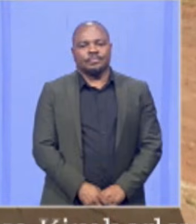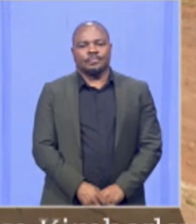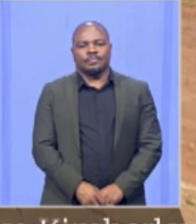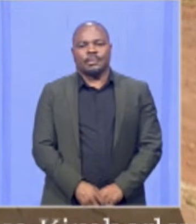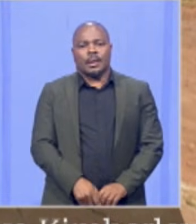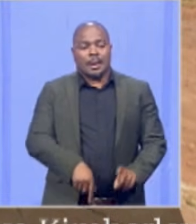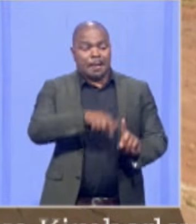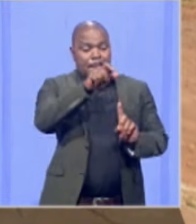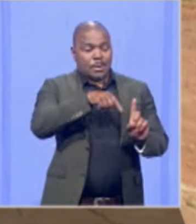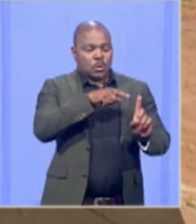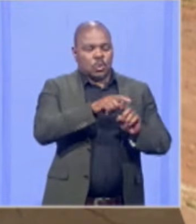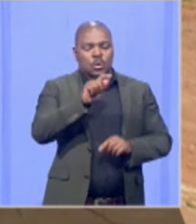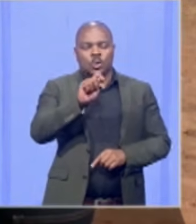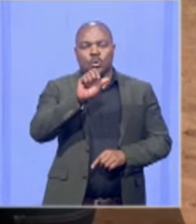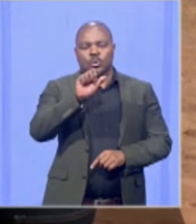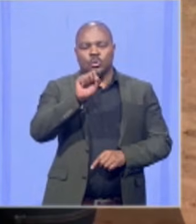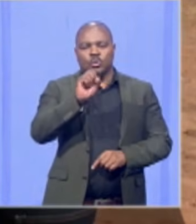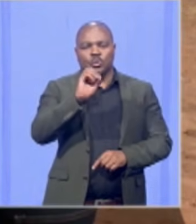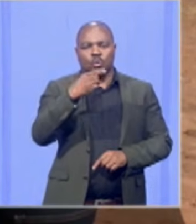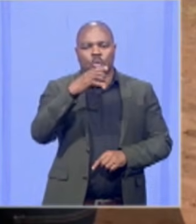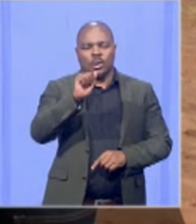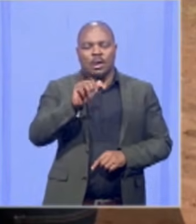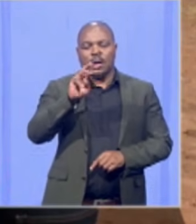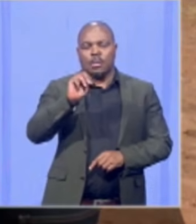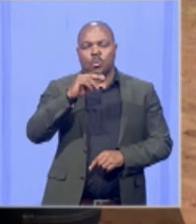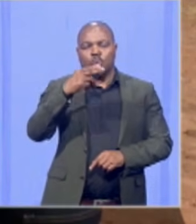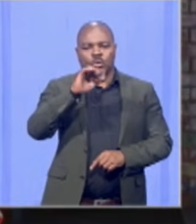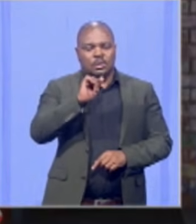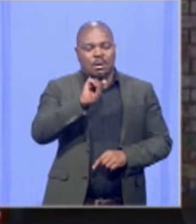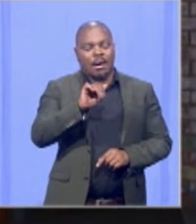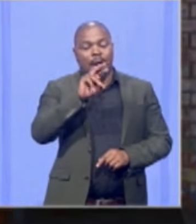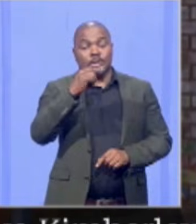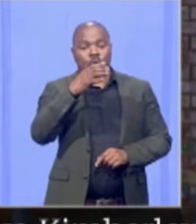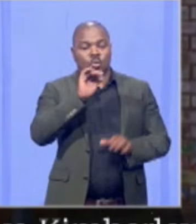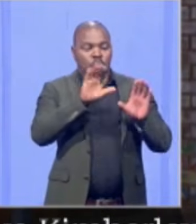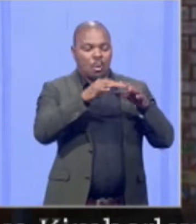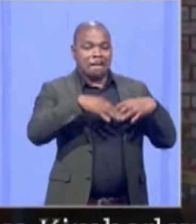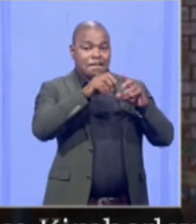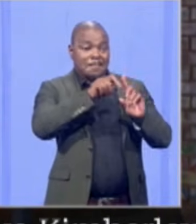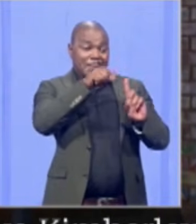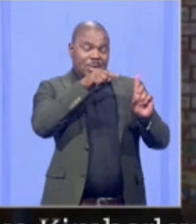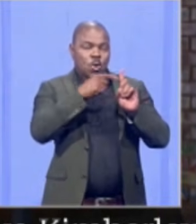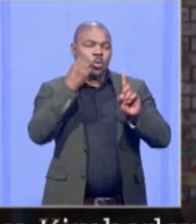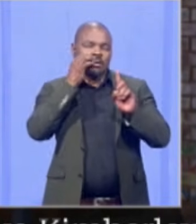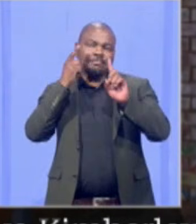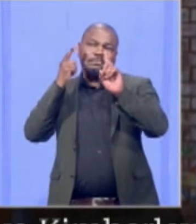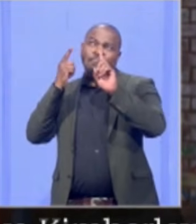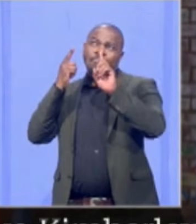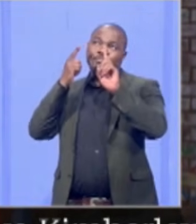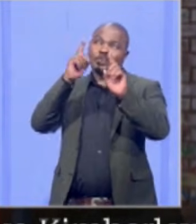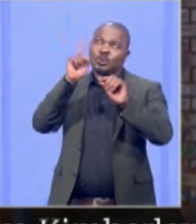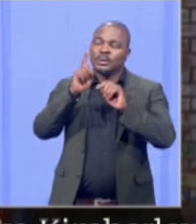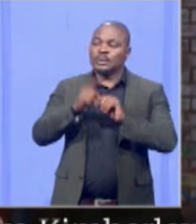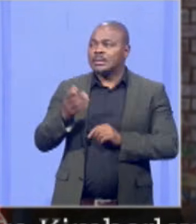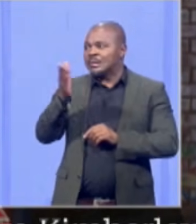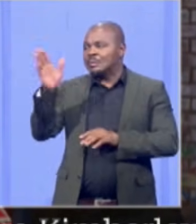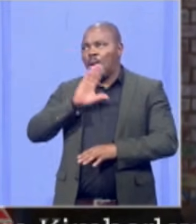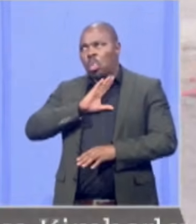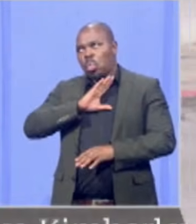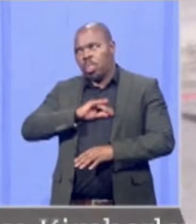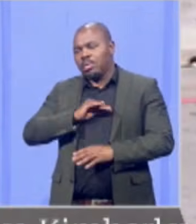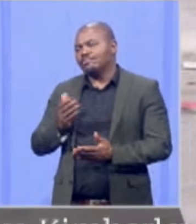Mothei wa mokgatlo wa Tsoga Motšha e leng mokgatlo o sa etseng phaello o re maikemisetso ke o kgothatsa ba felletseng ke